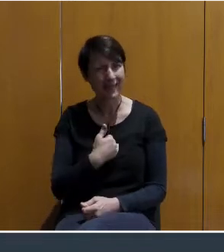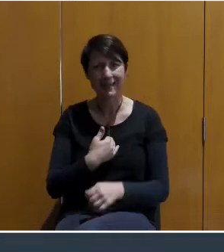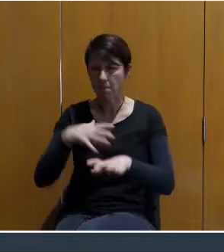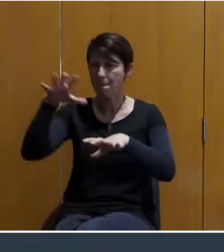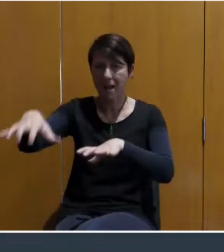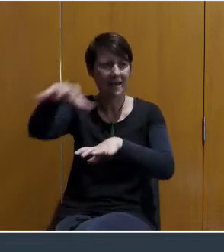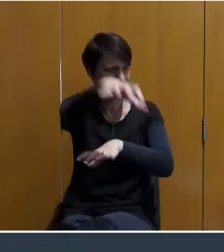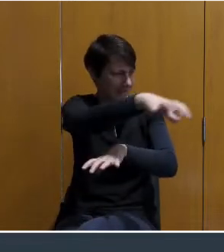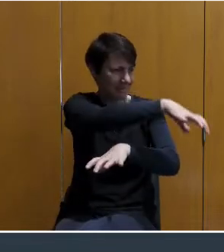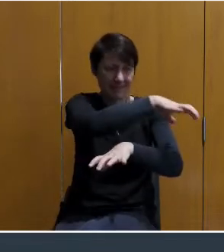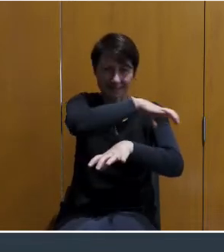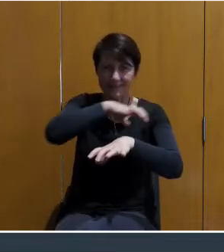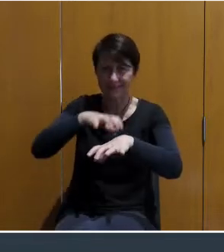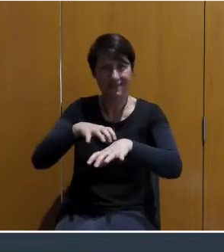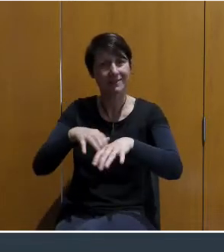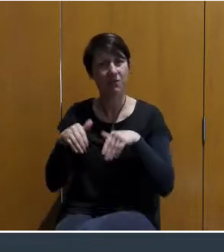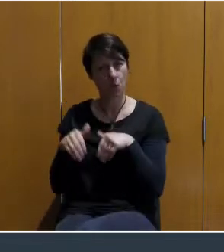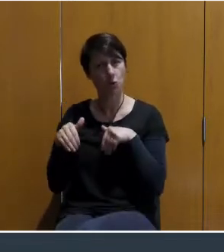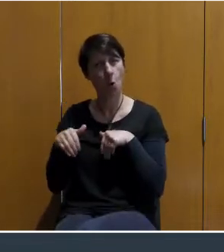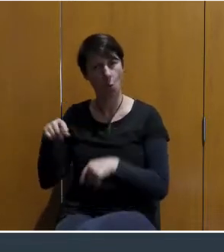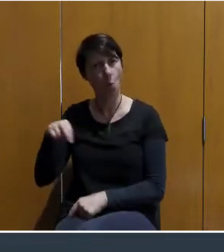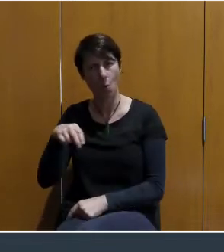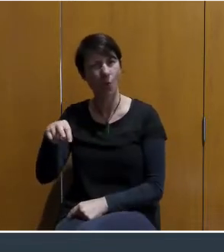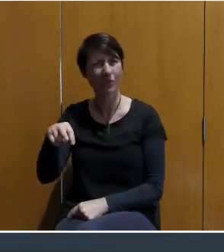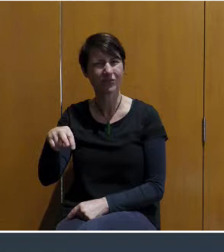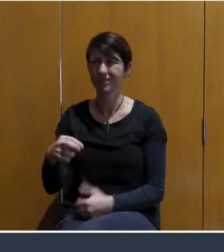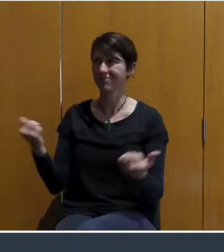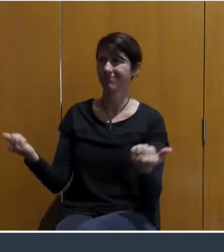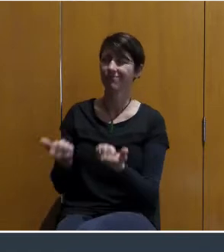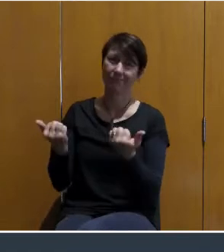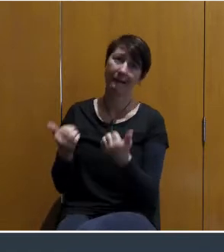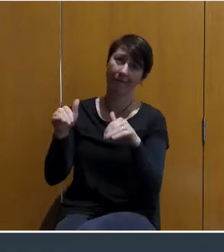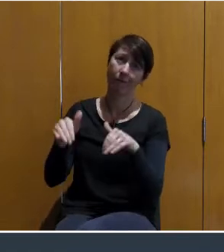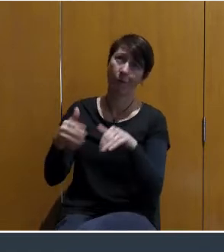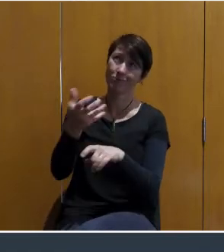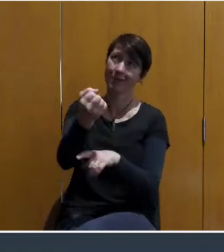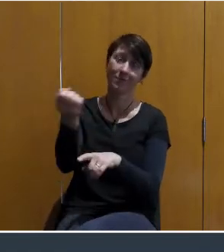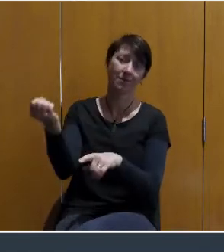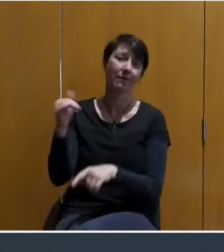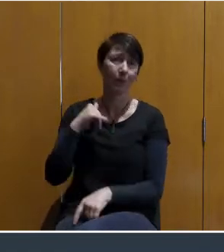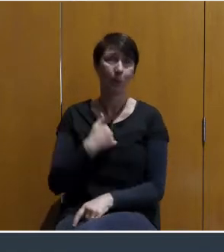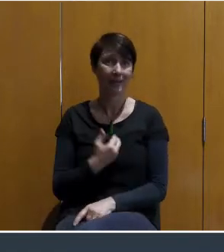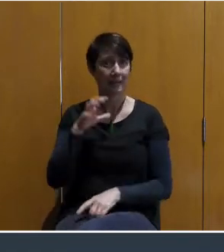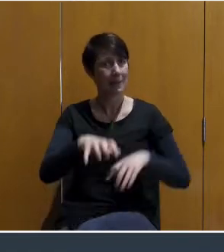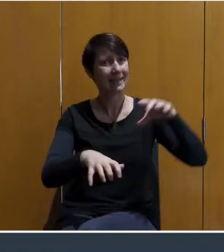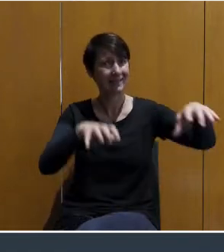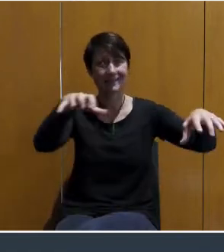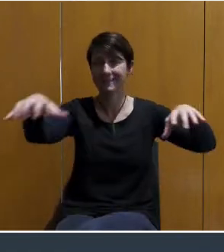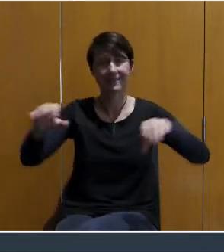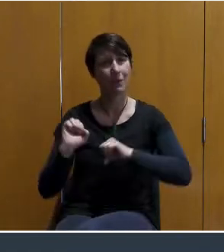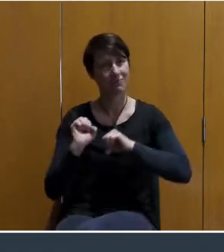out there, people. Yeah, too many. So I think it's good if we can have something designated.